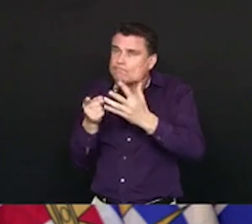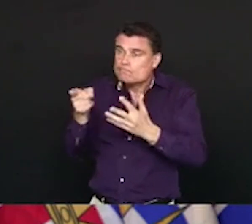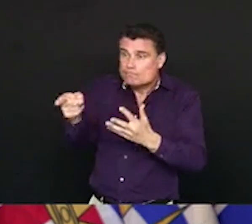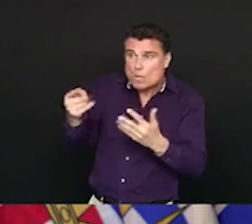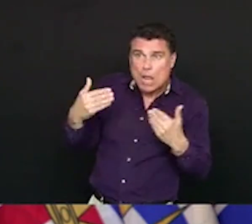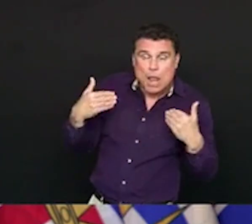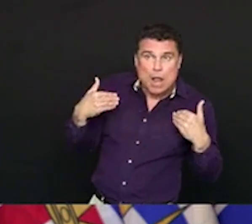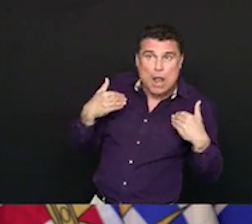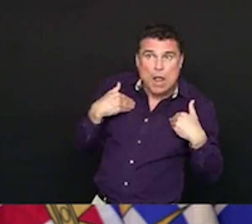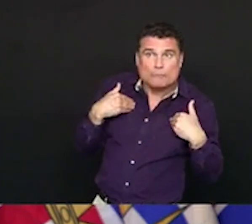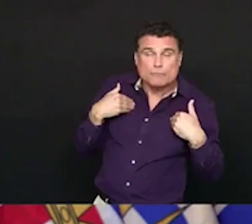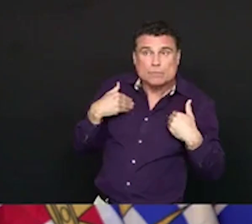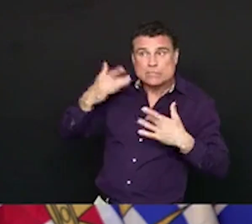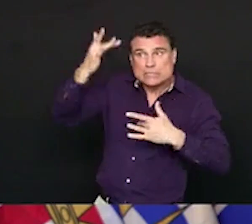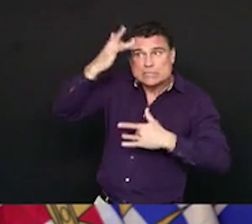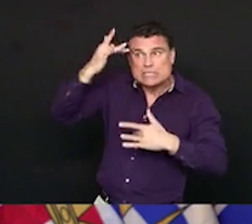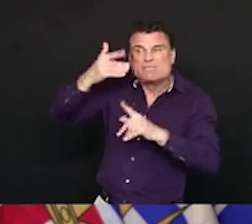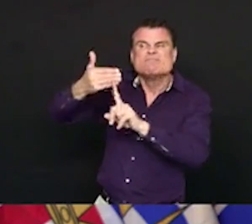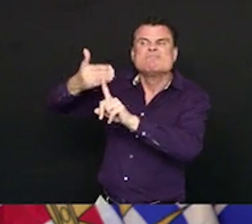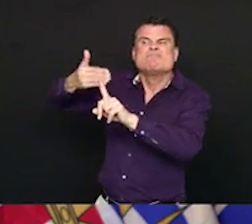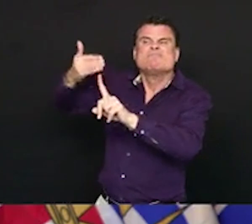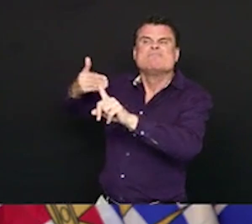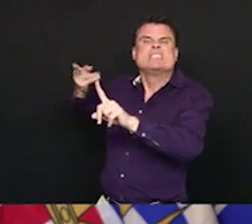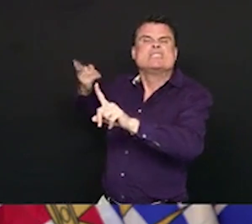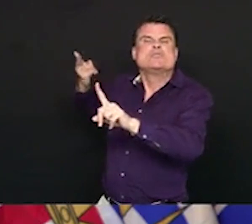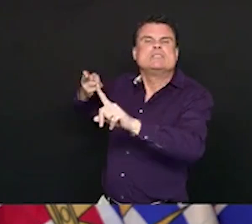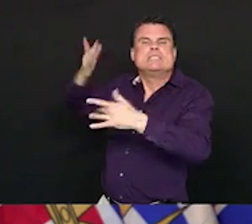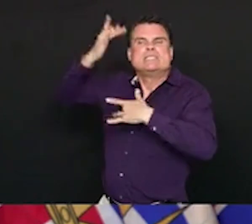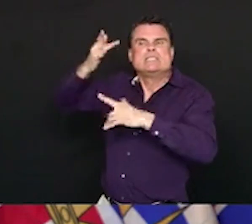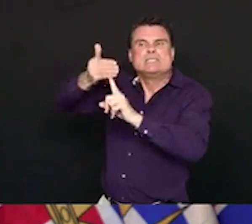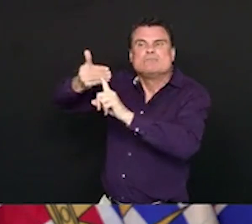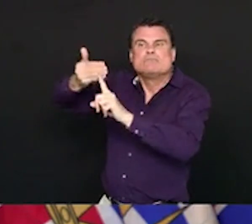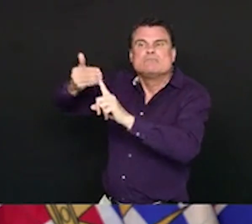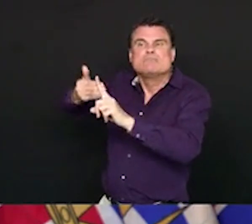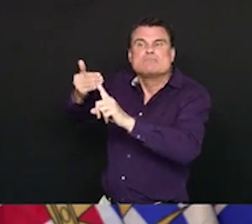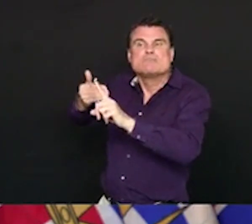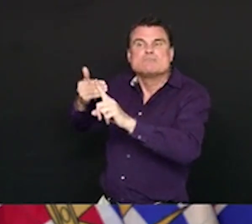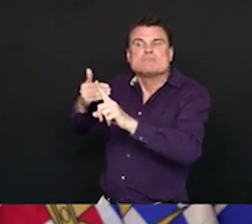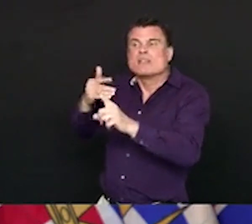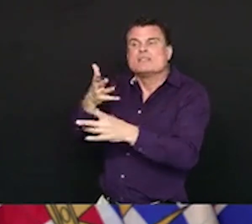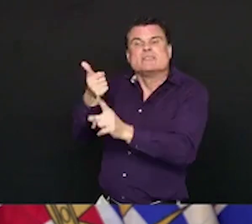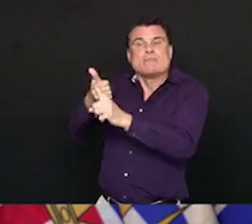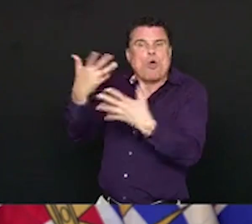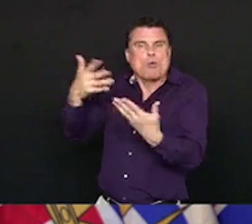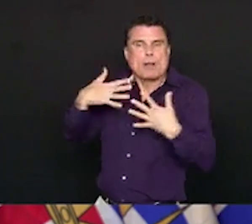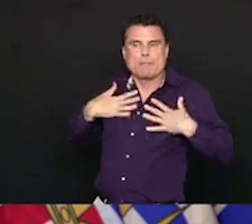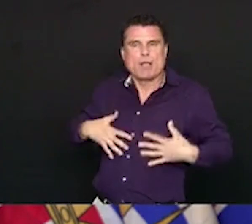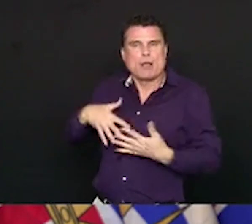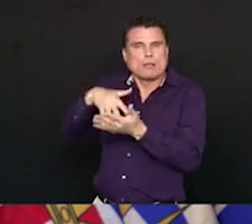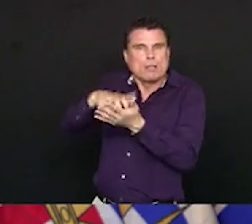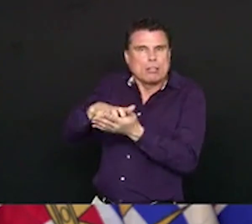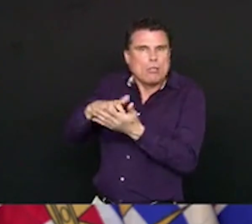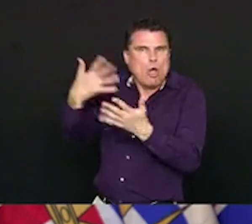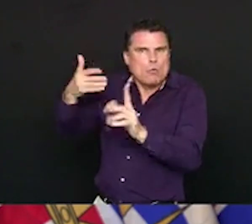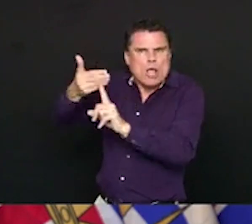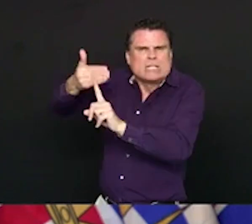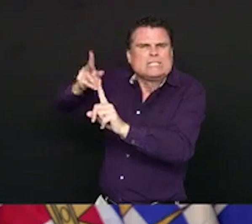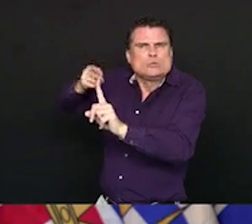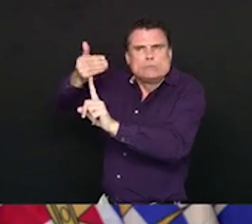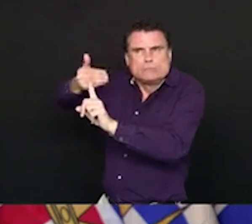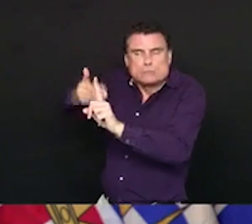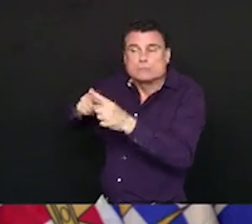more risk, and making sure that we have ongoing connections to make sure that if there's any concern at all